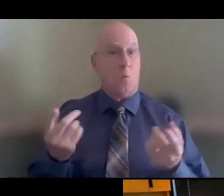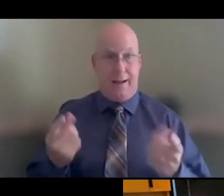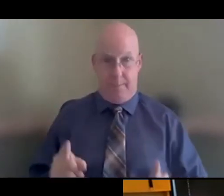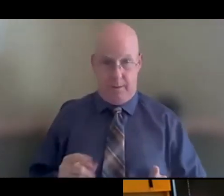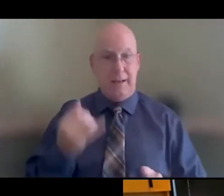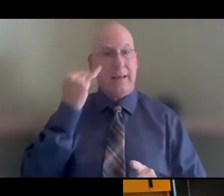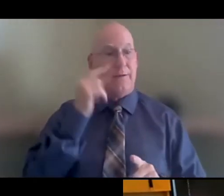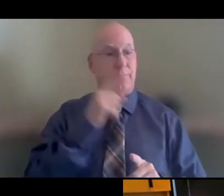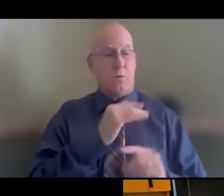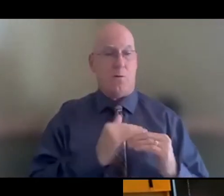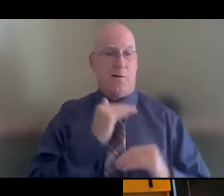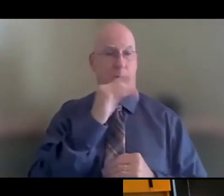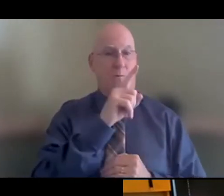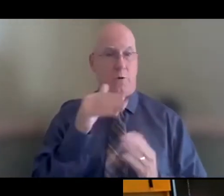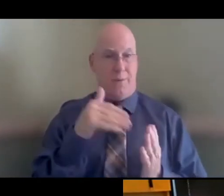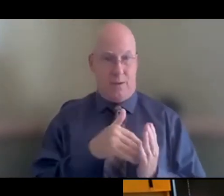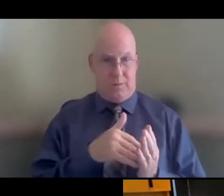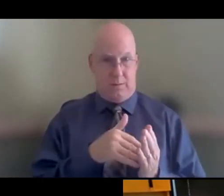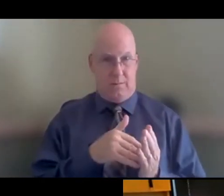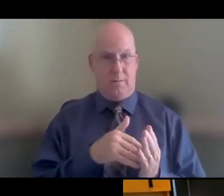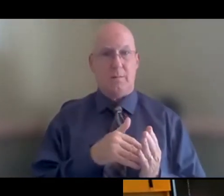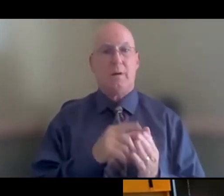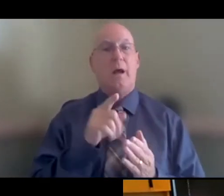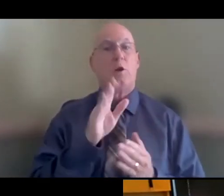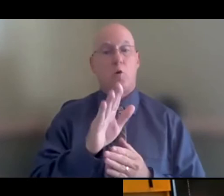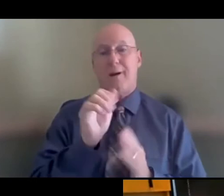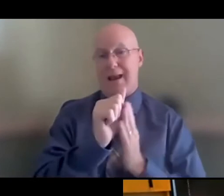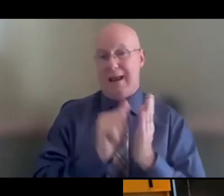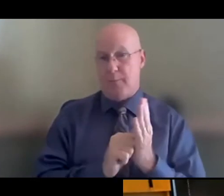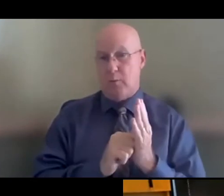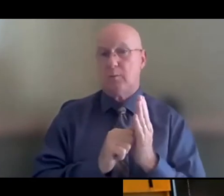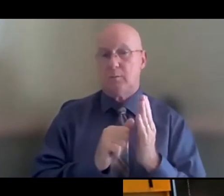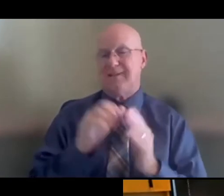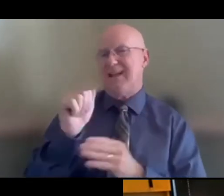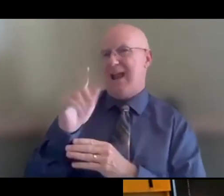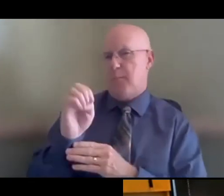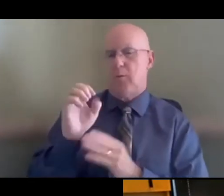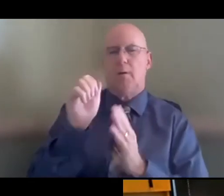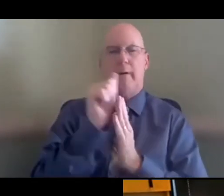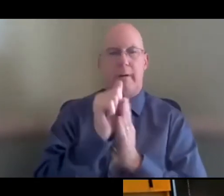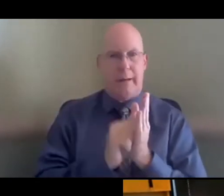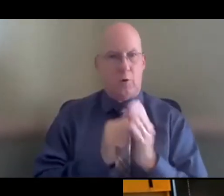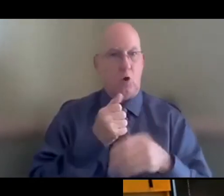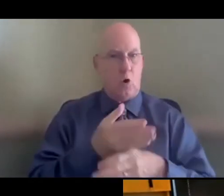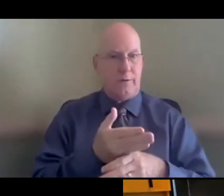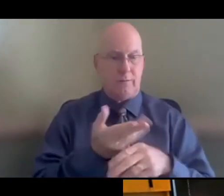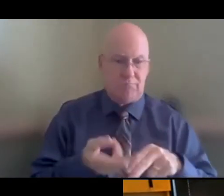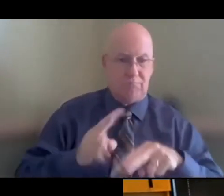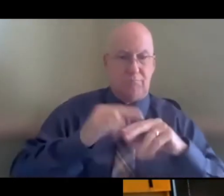you surpass the 100,000 and it's your ABLE account causing you to go above the resource limit, your SSI